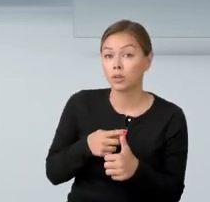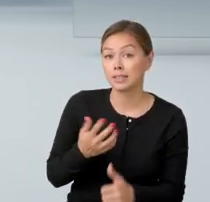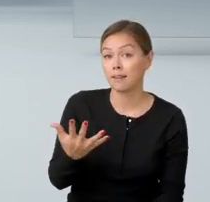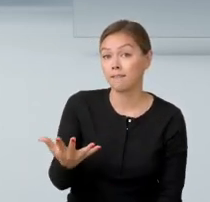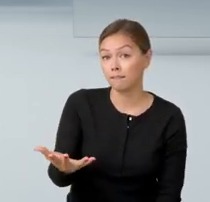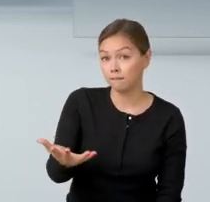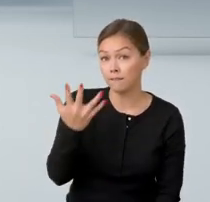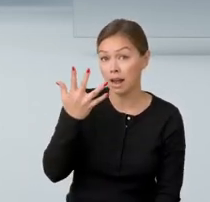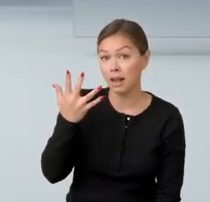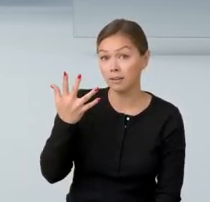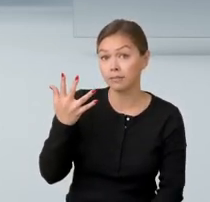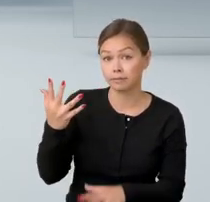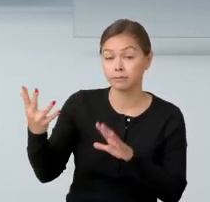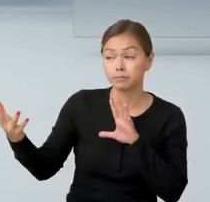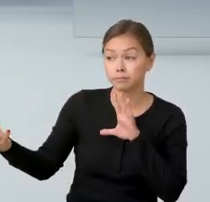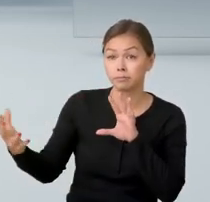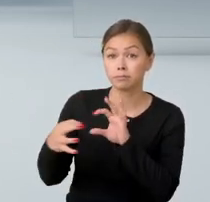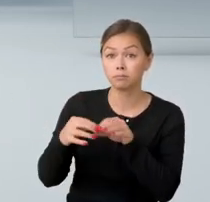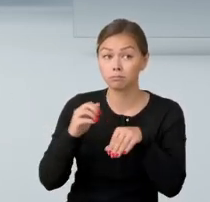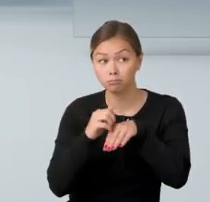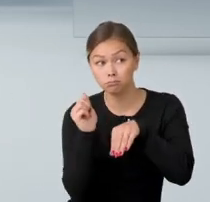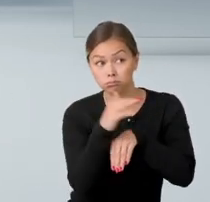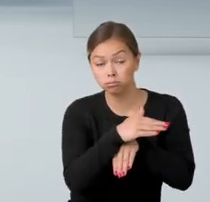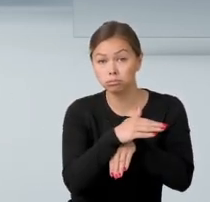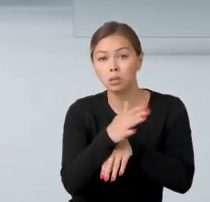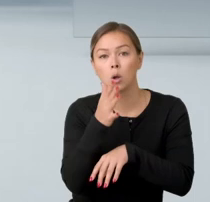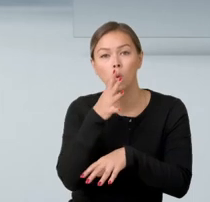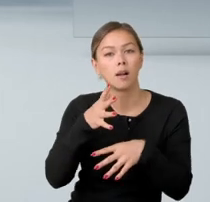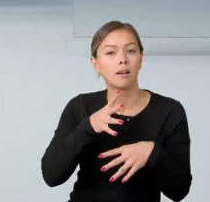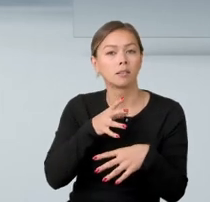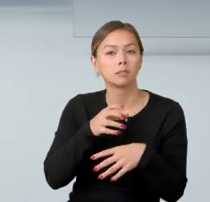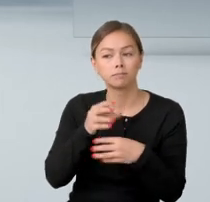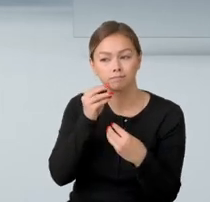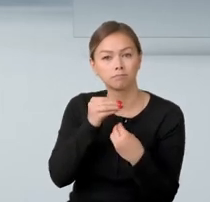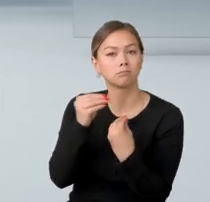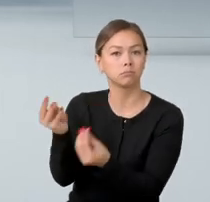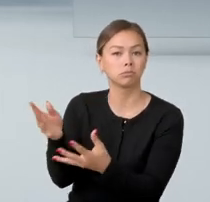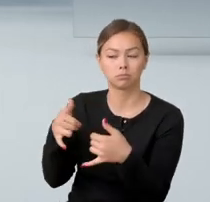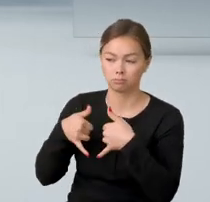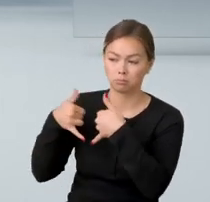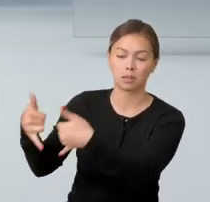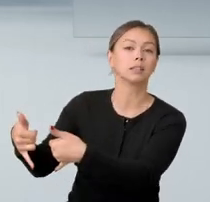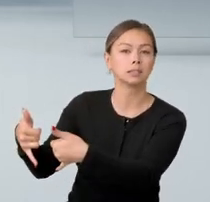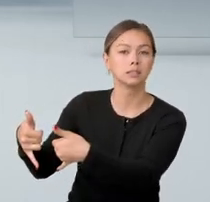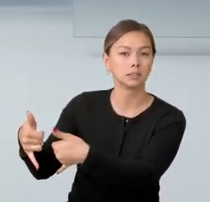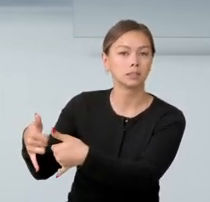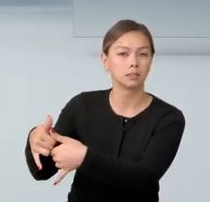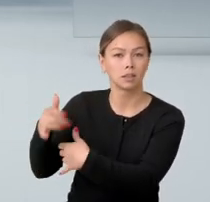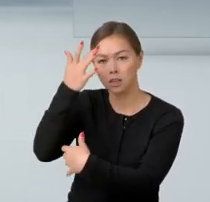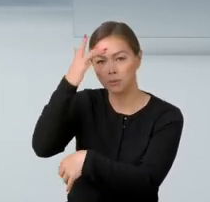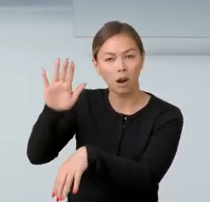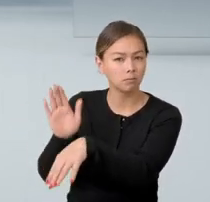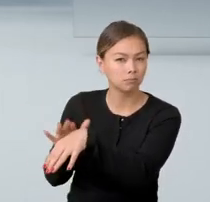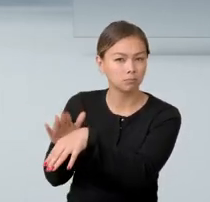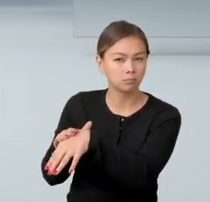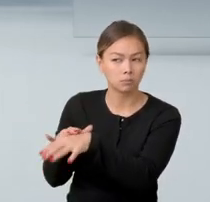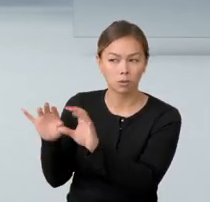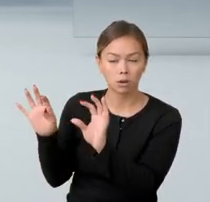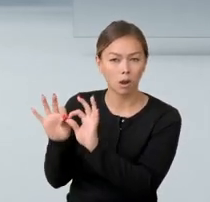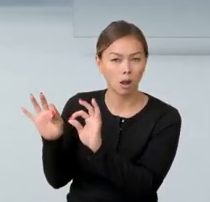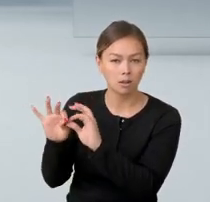uh the first five submissions will get this prizes this is smart